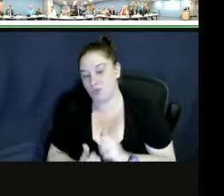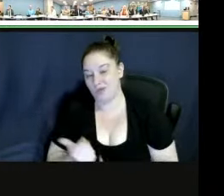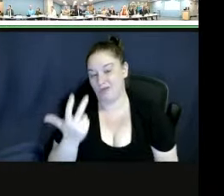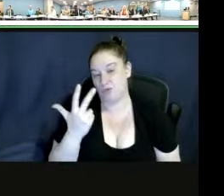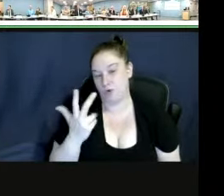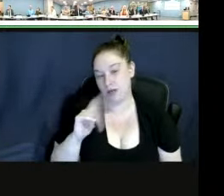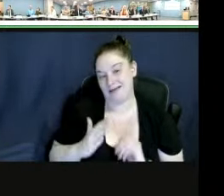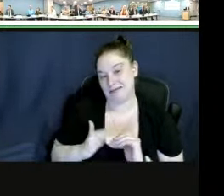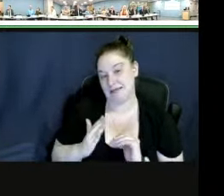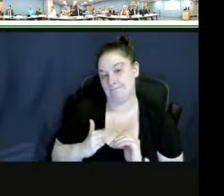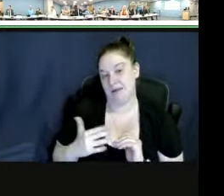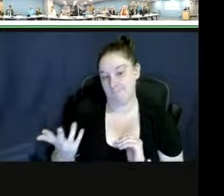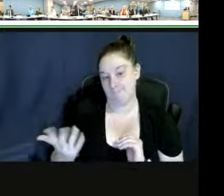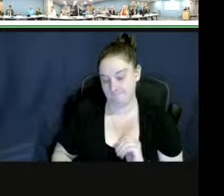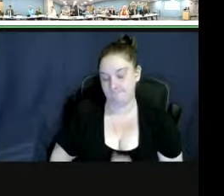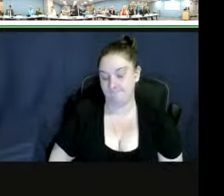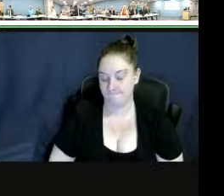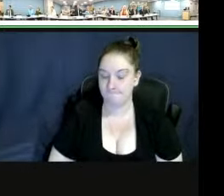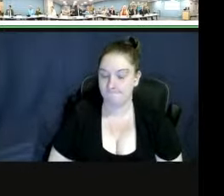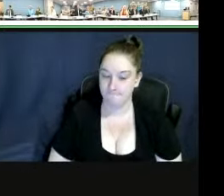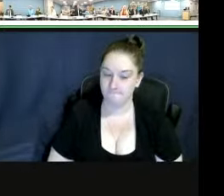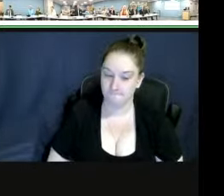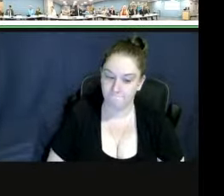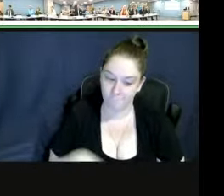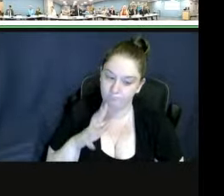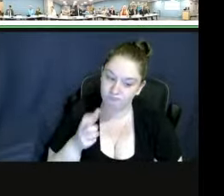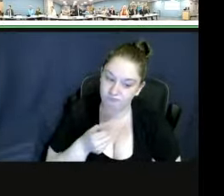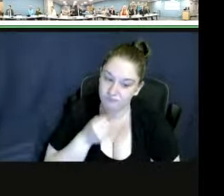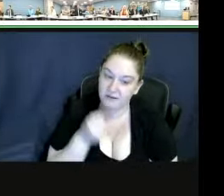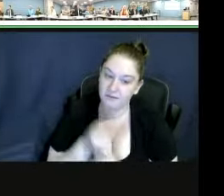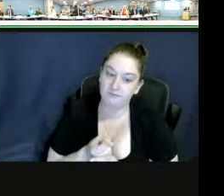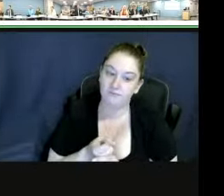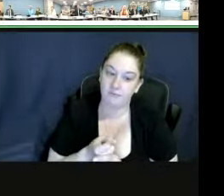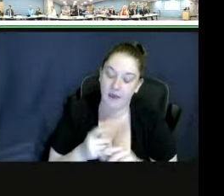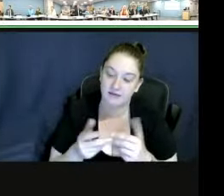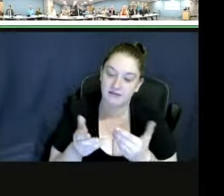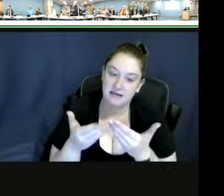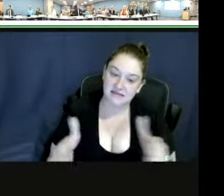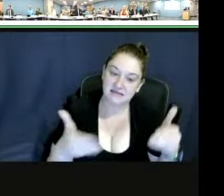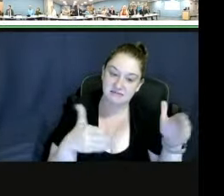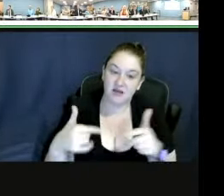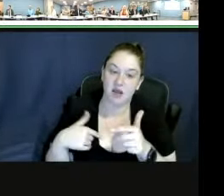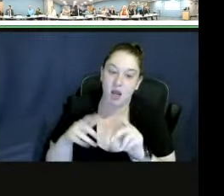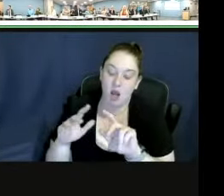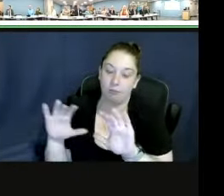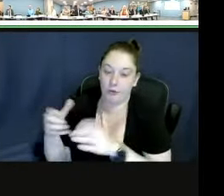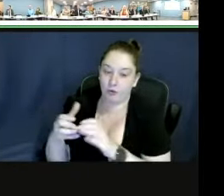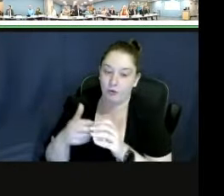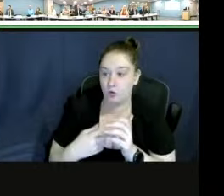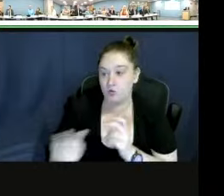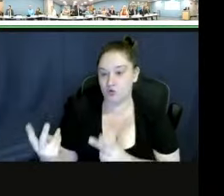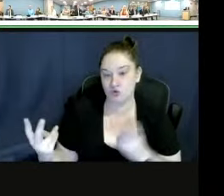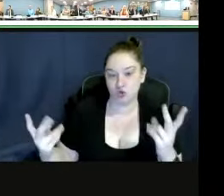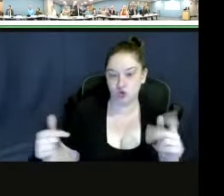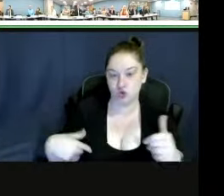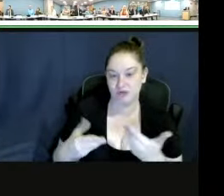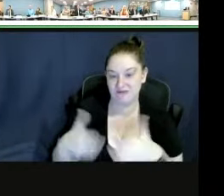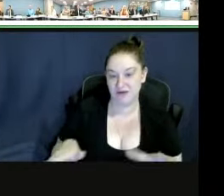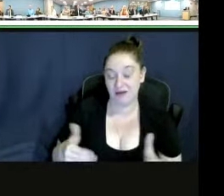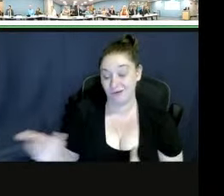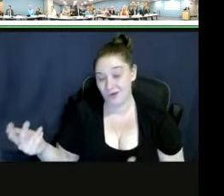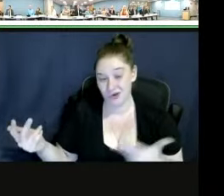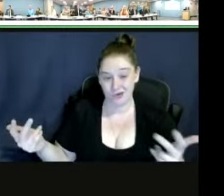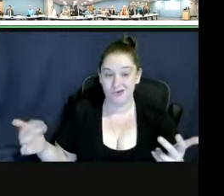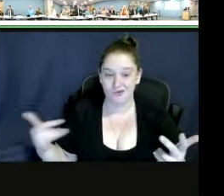minimum. And it does have impacts on, splitting the crew up, 2 and 2, you can split up into 2 groups. 3, you